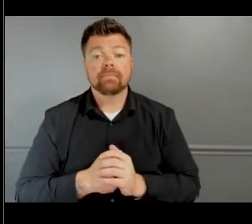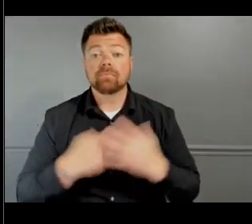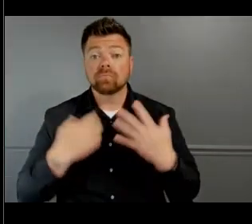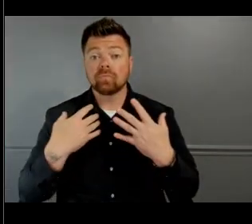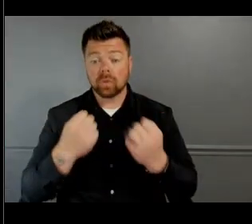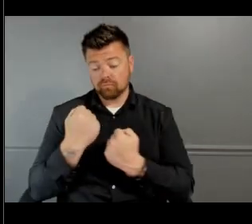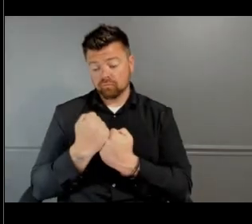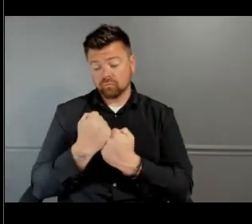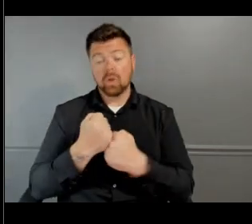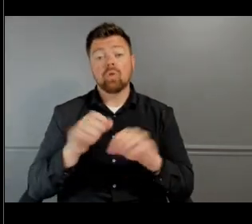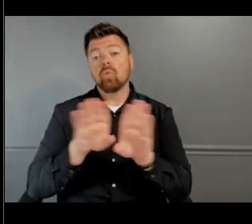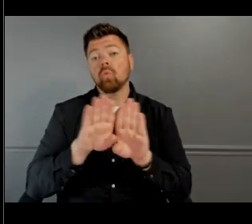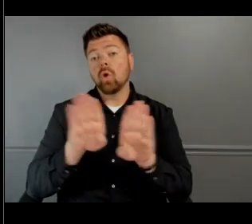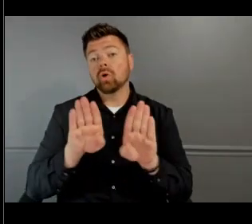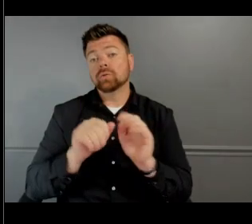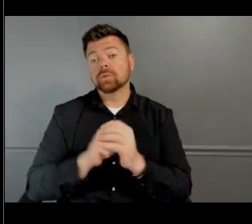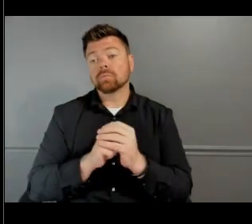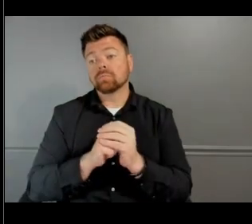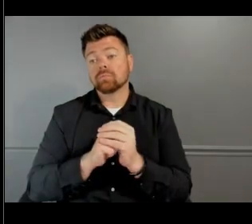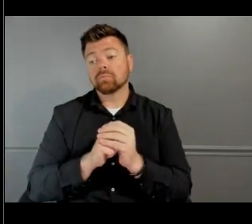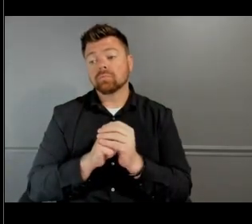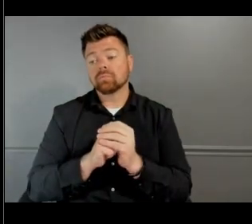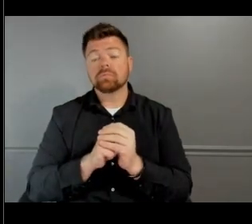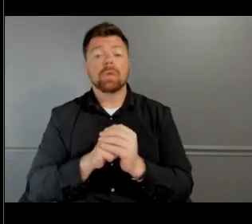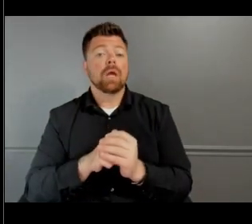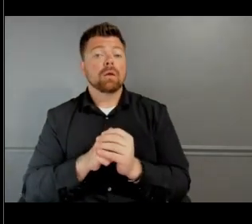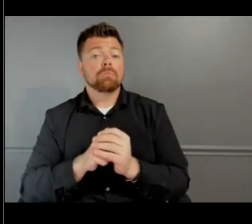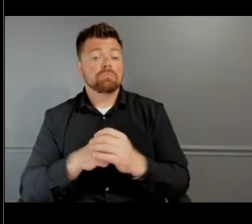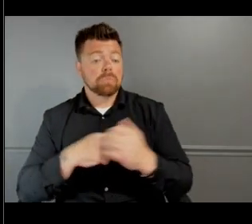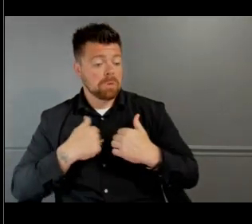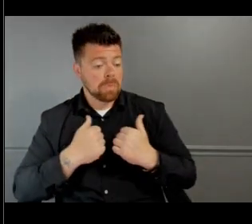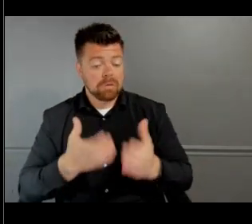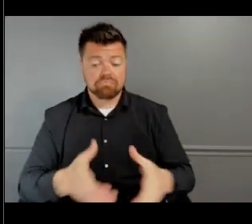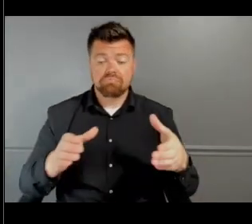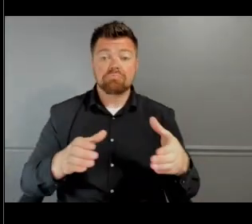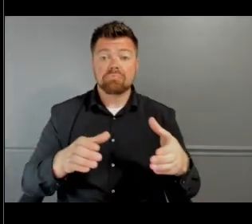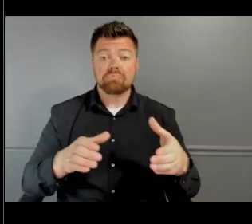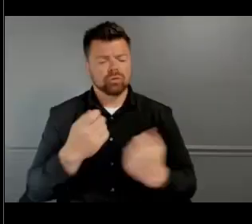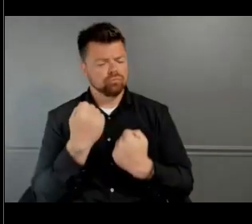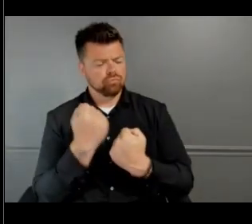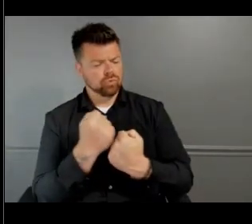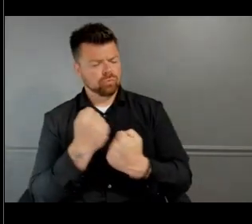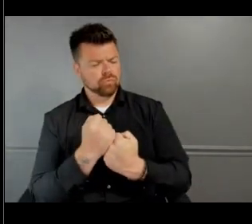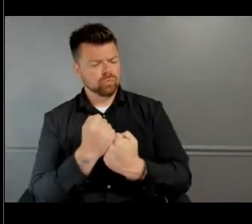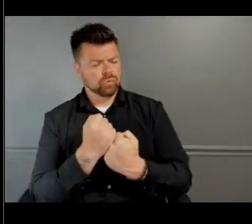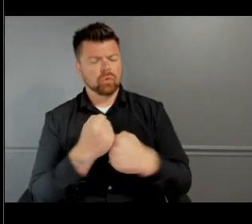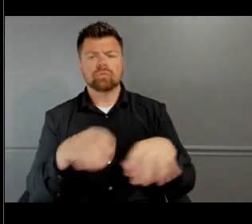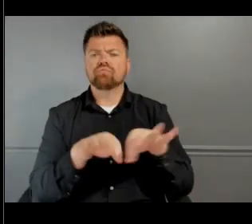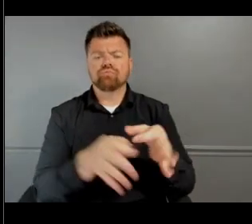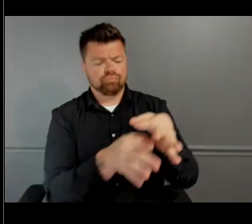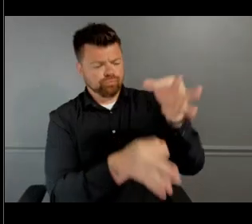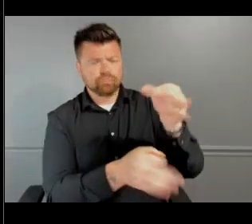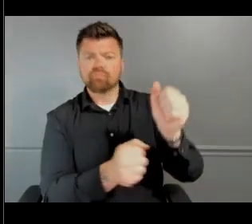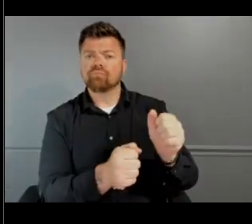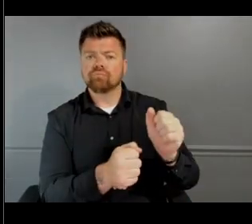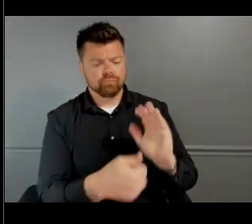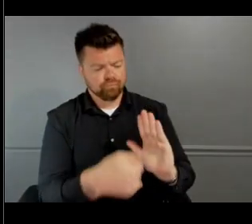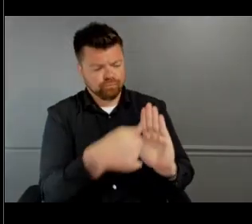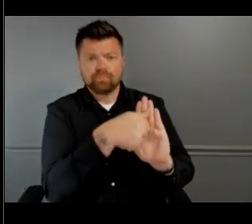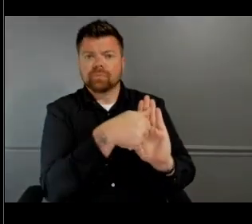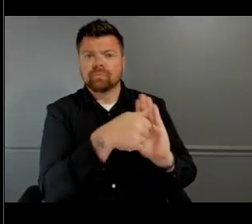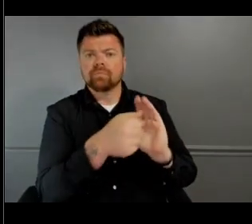Reinforcement in walls around bathtubs should accommodate these grab bar positions.